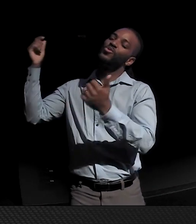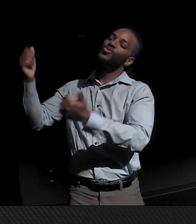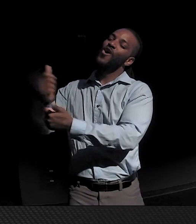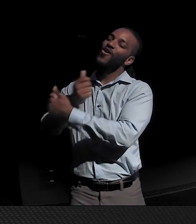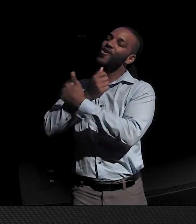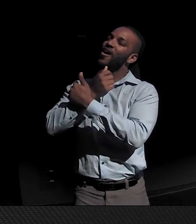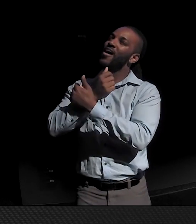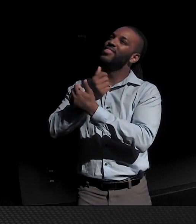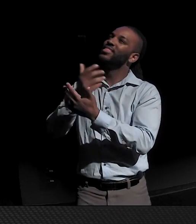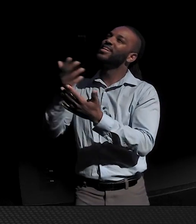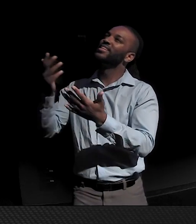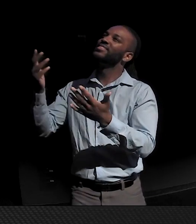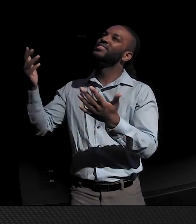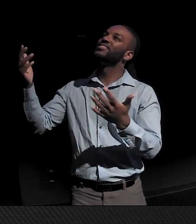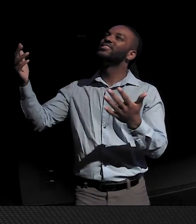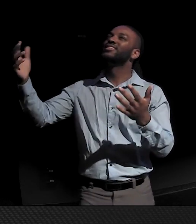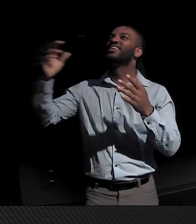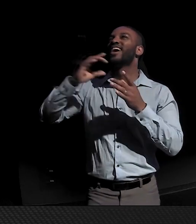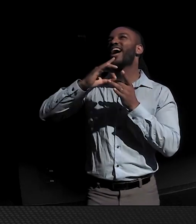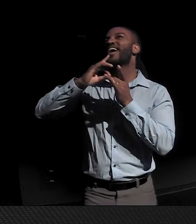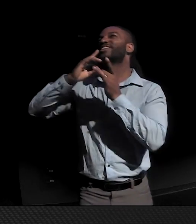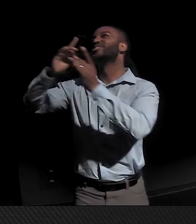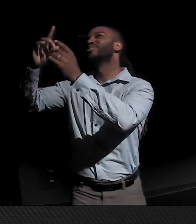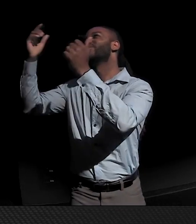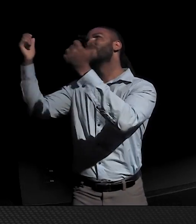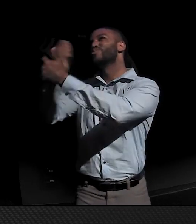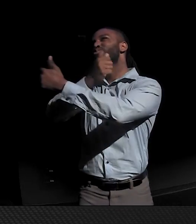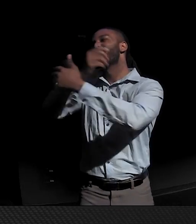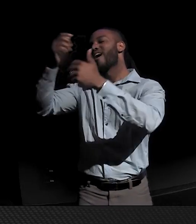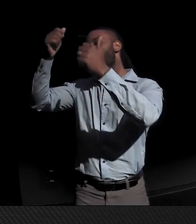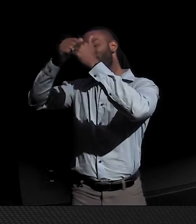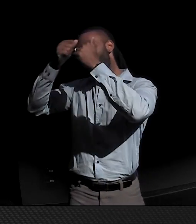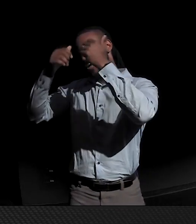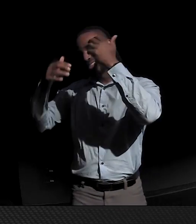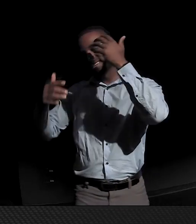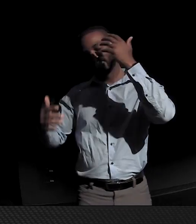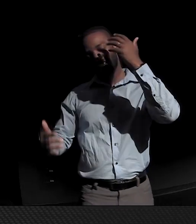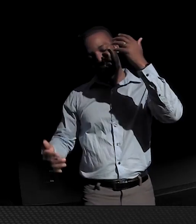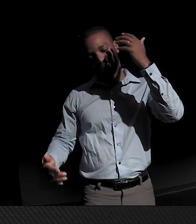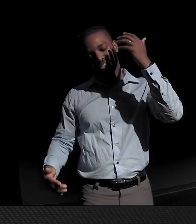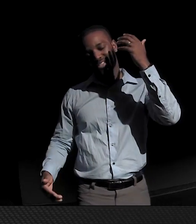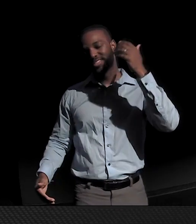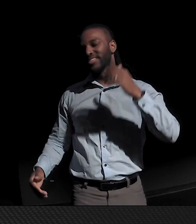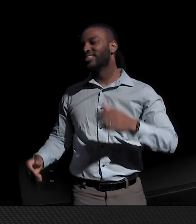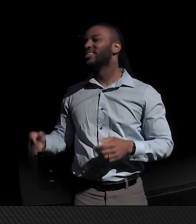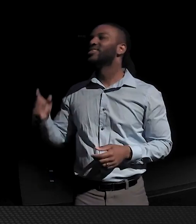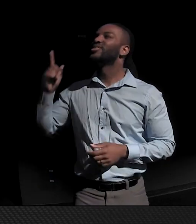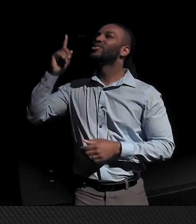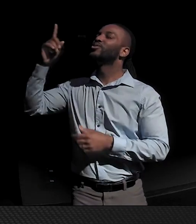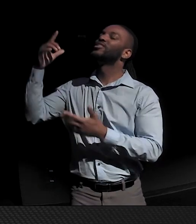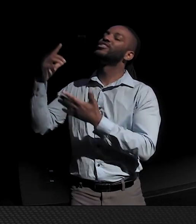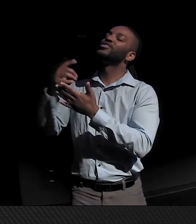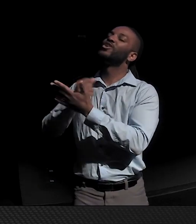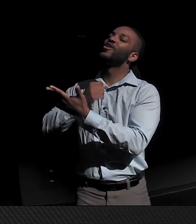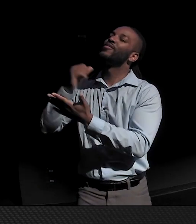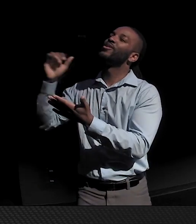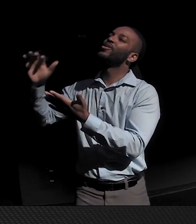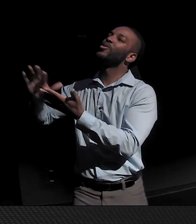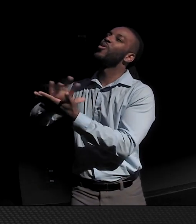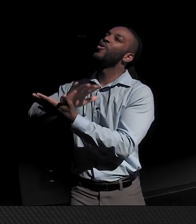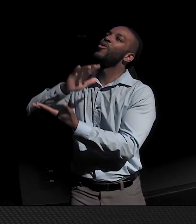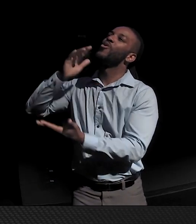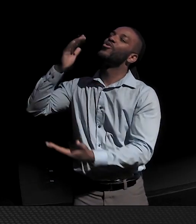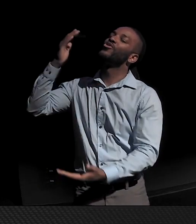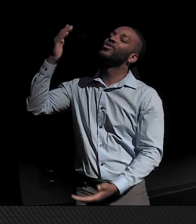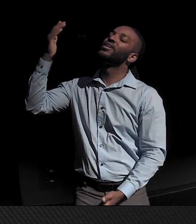From you are all things, and to you are all things. You deserve